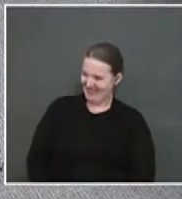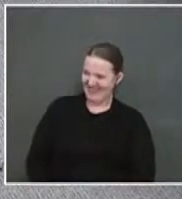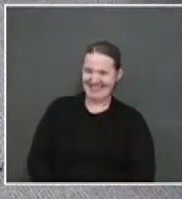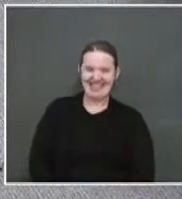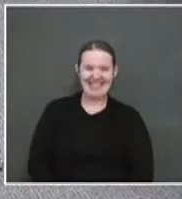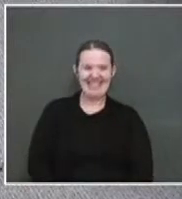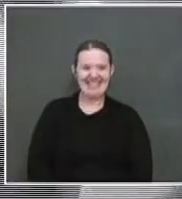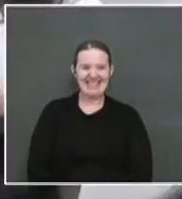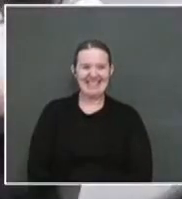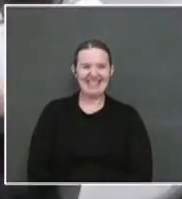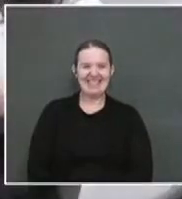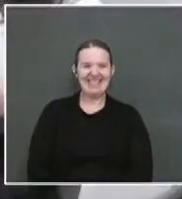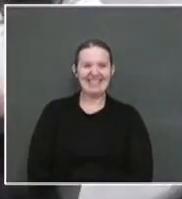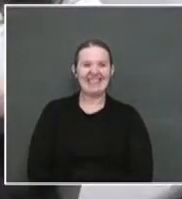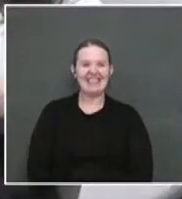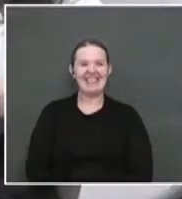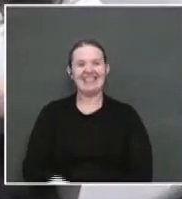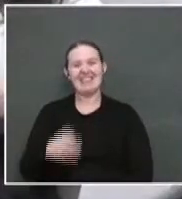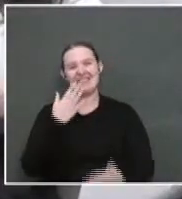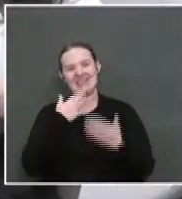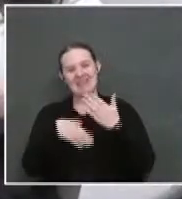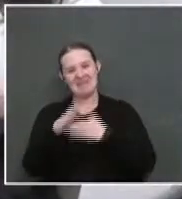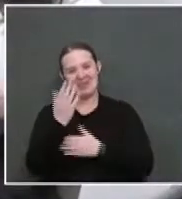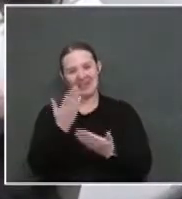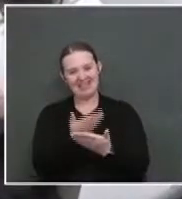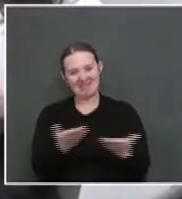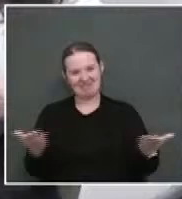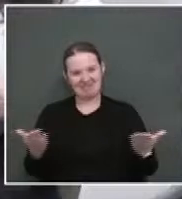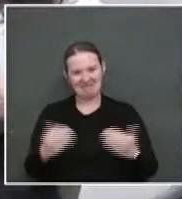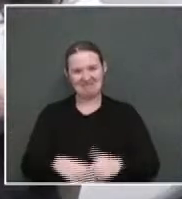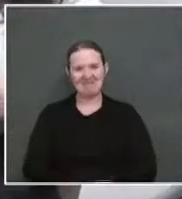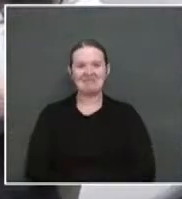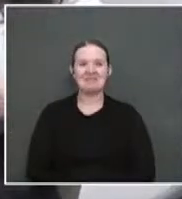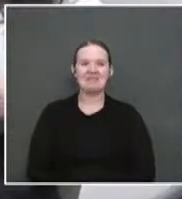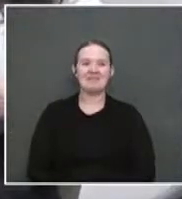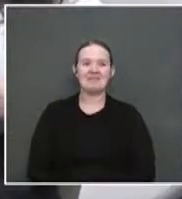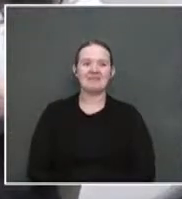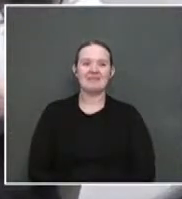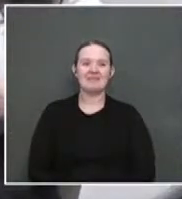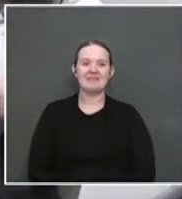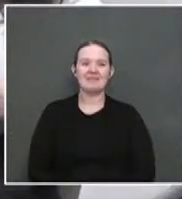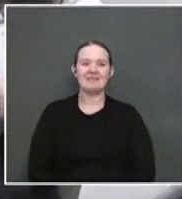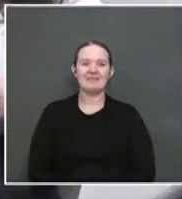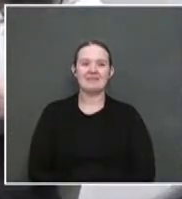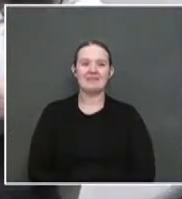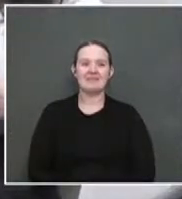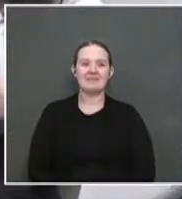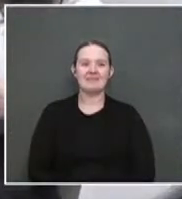Good morning, everybody.